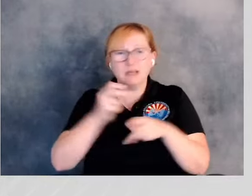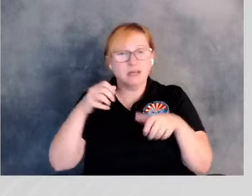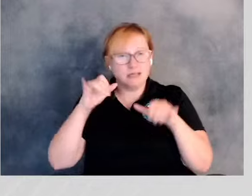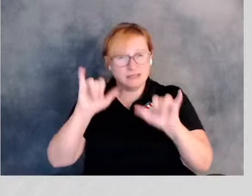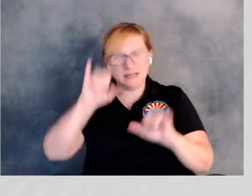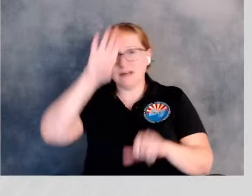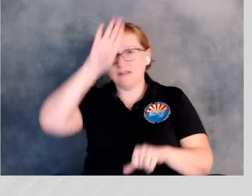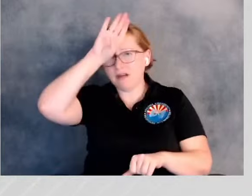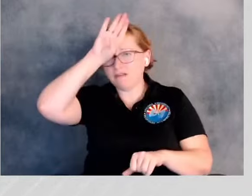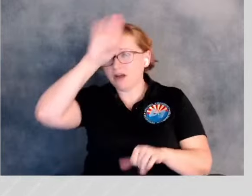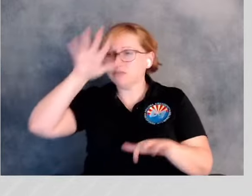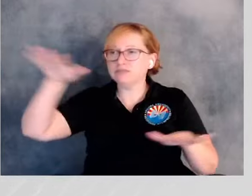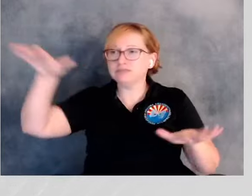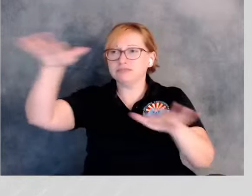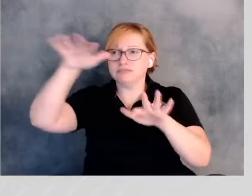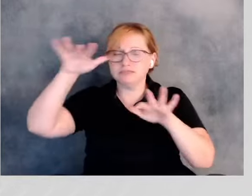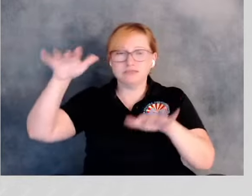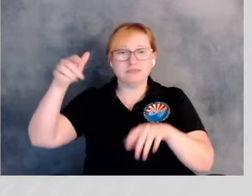out there with equipment.